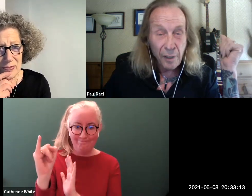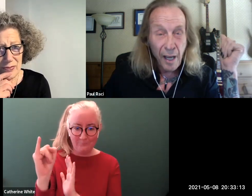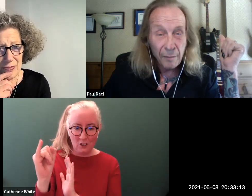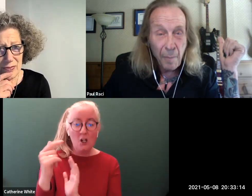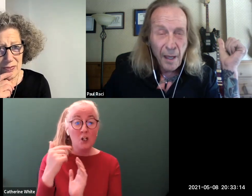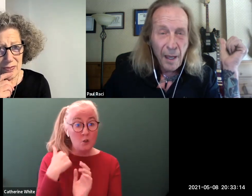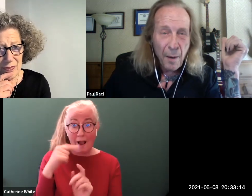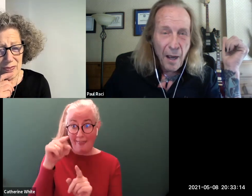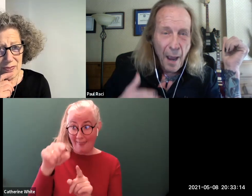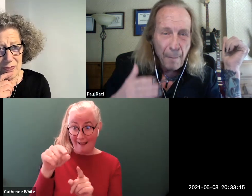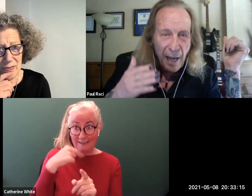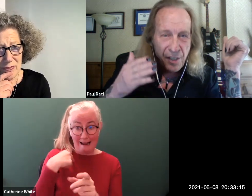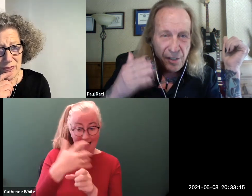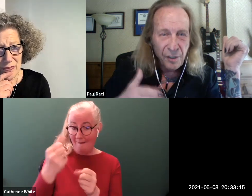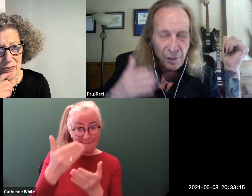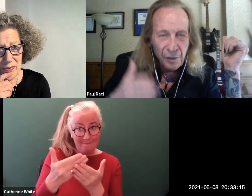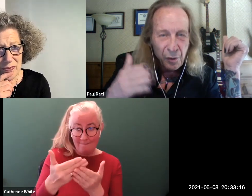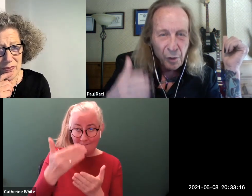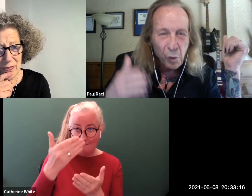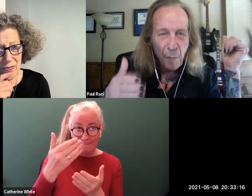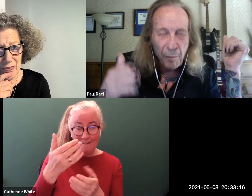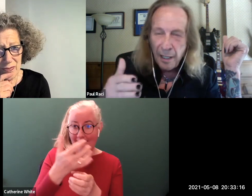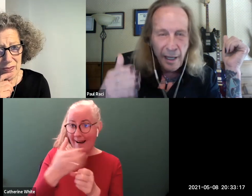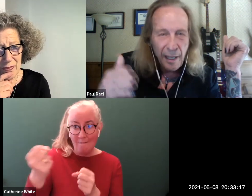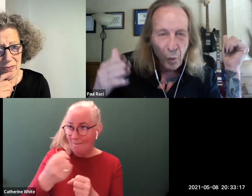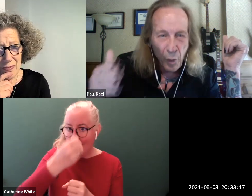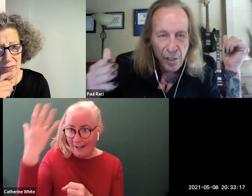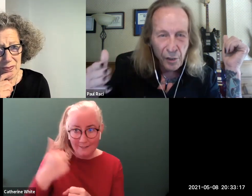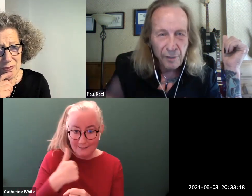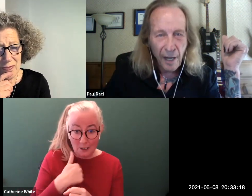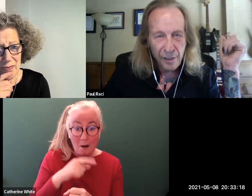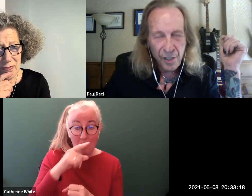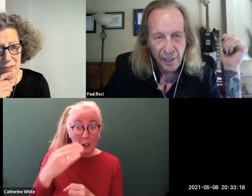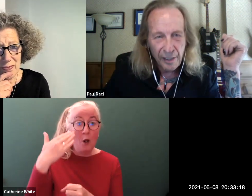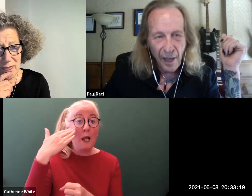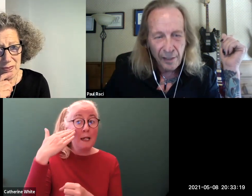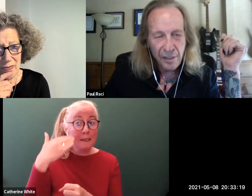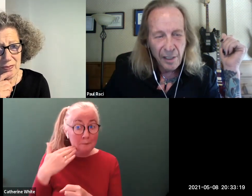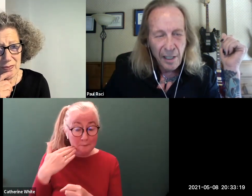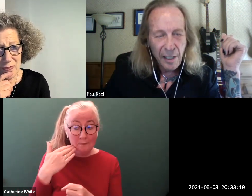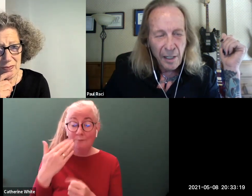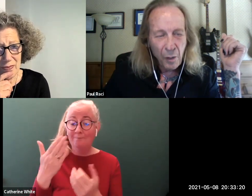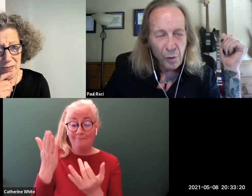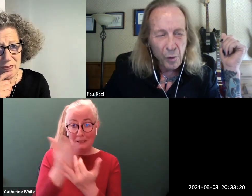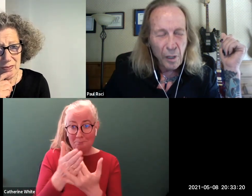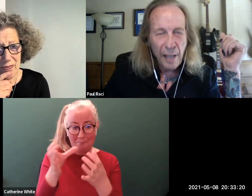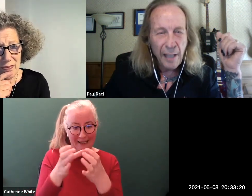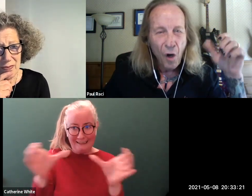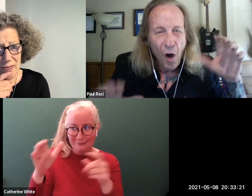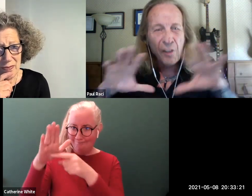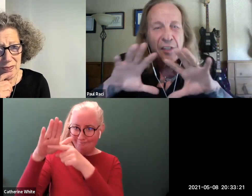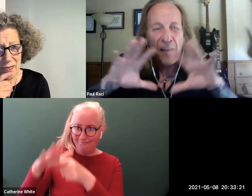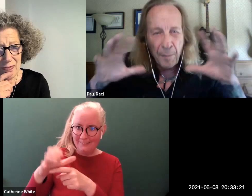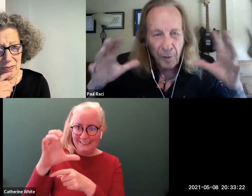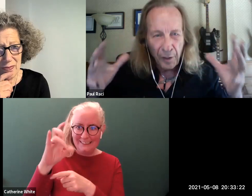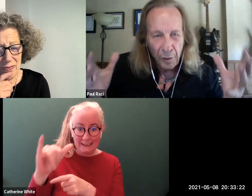never forgot. But I still grew up in a racially divided city that and all